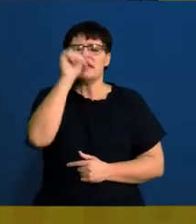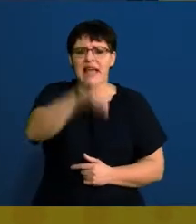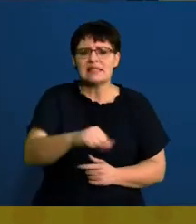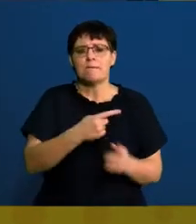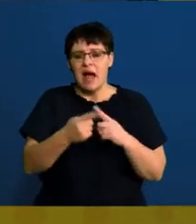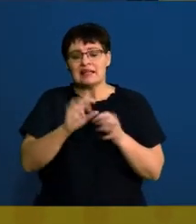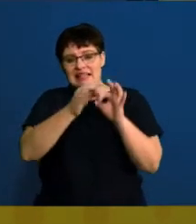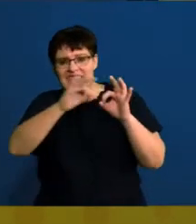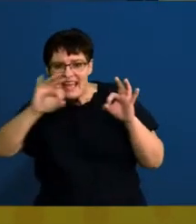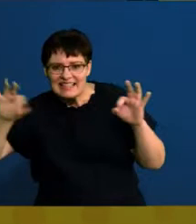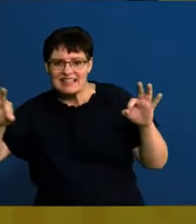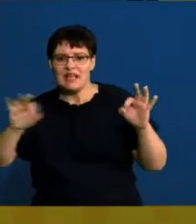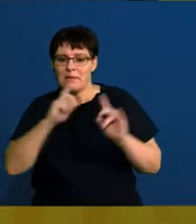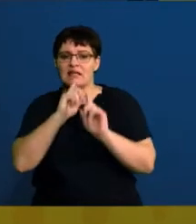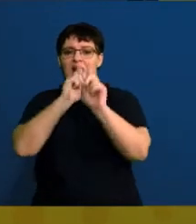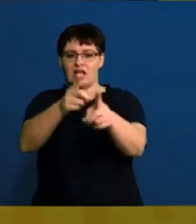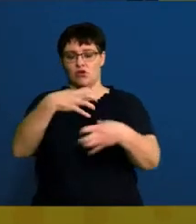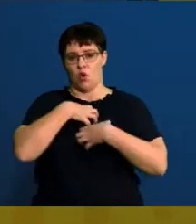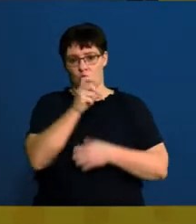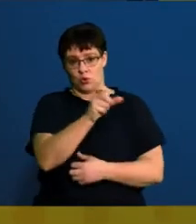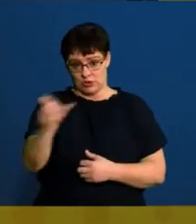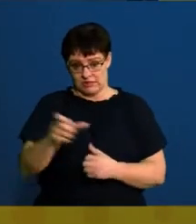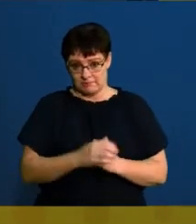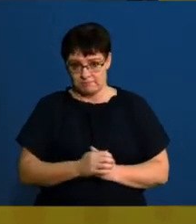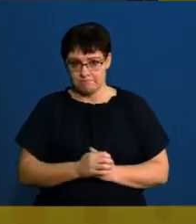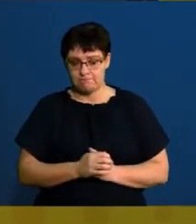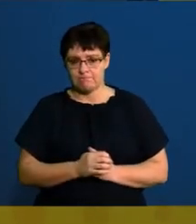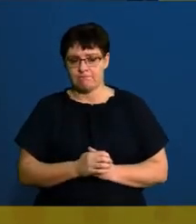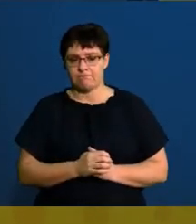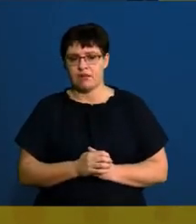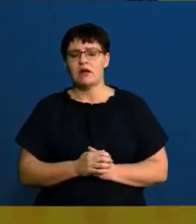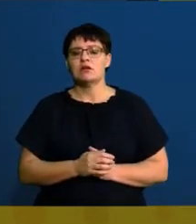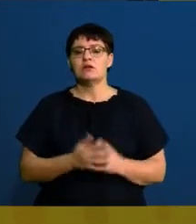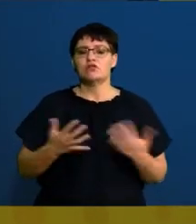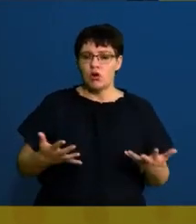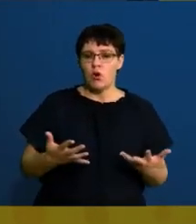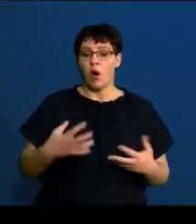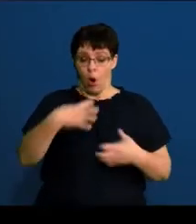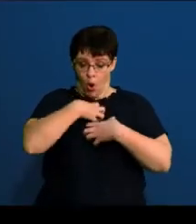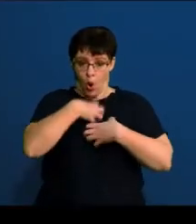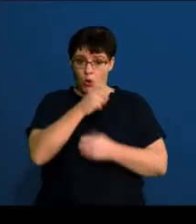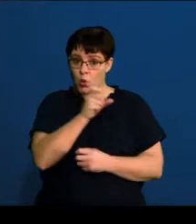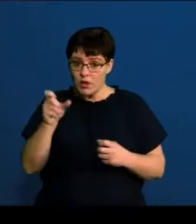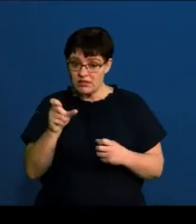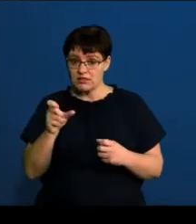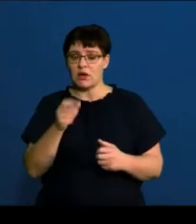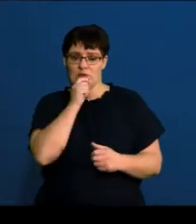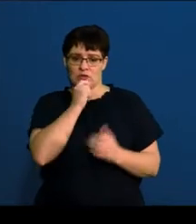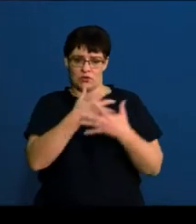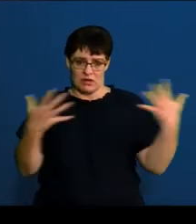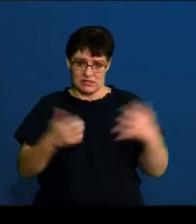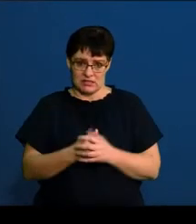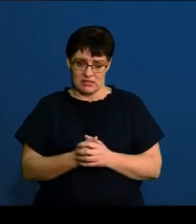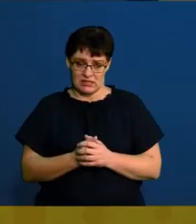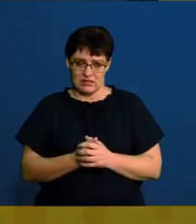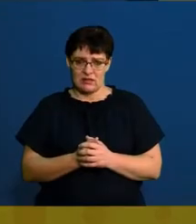we are ultimately answering the question. Okay, so use your own words as far as possible. Try not to lift too much. You